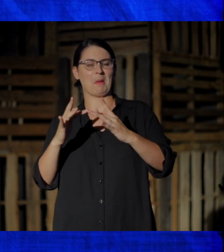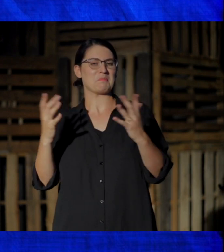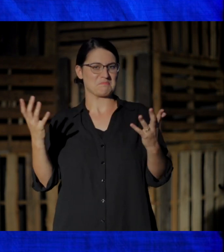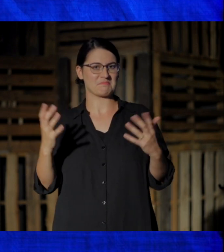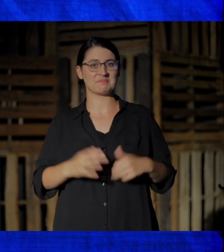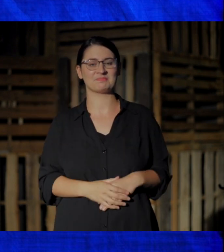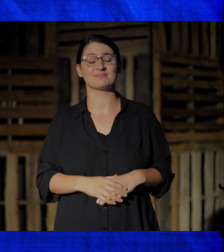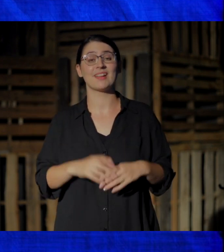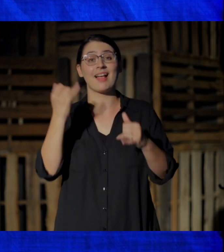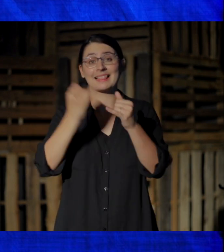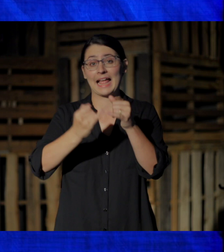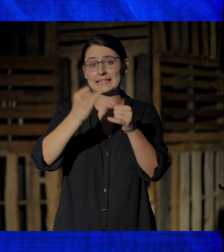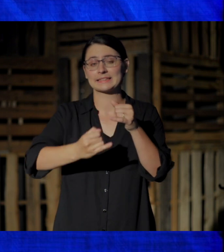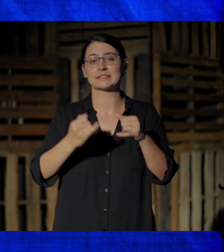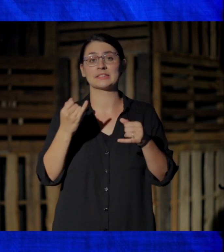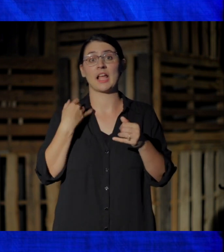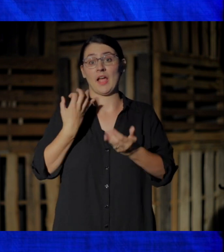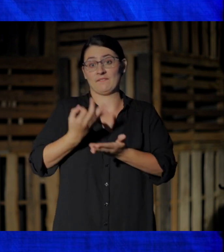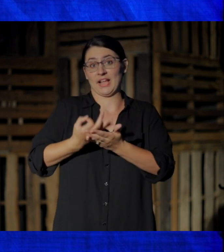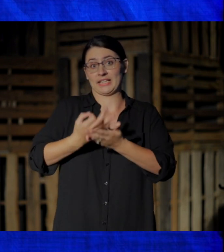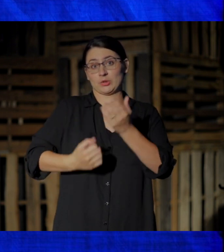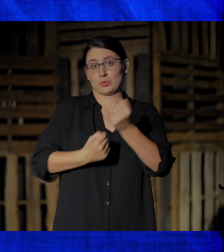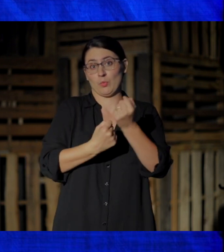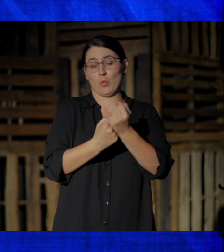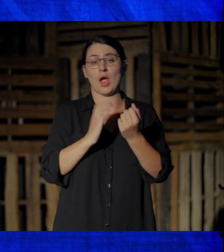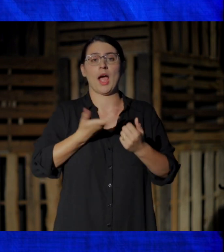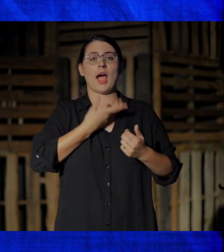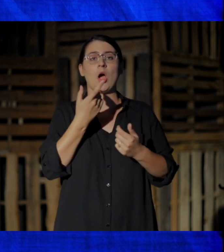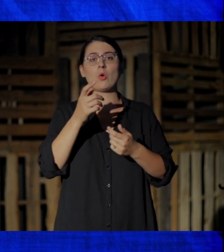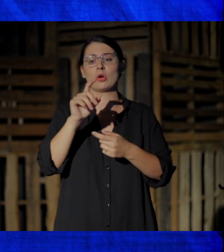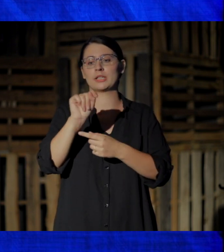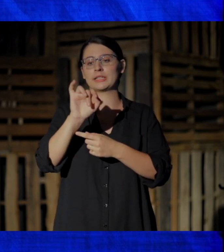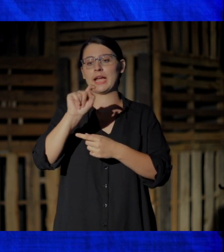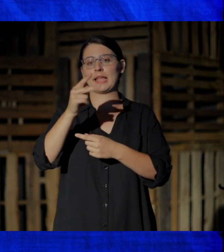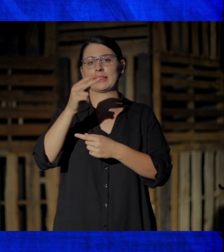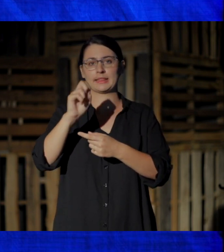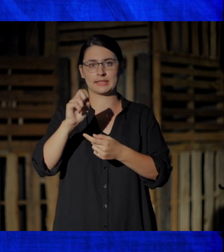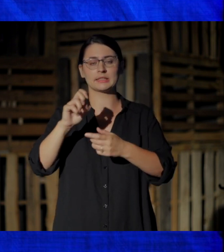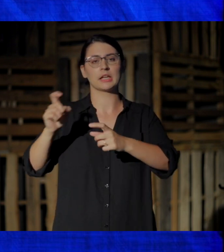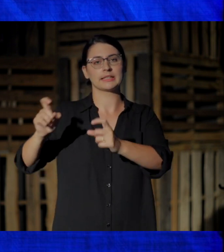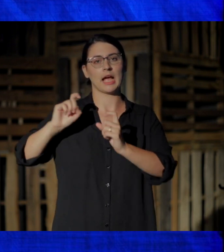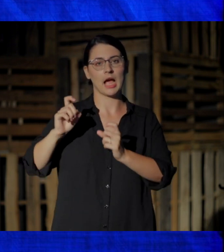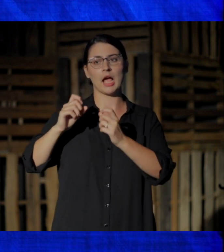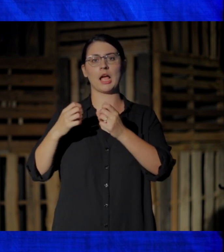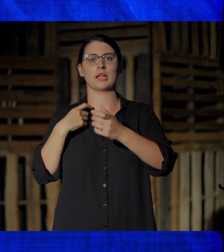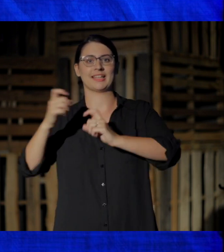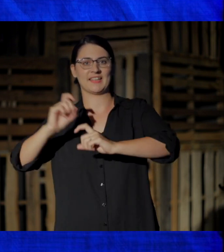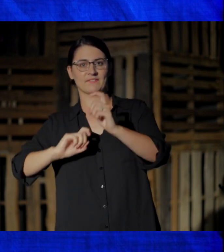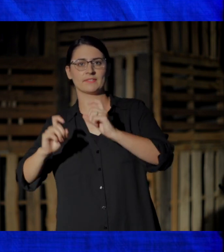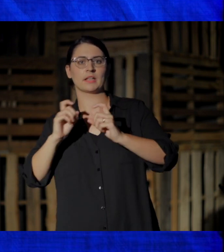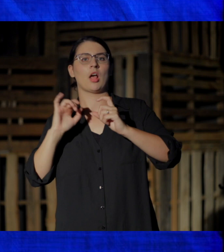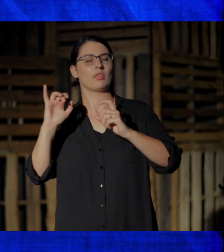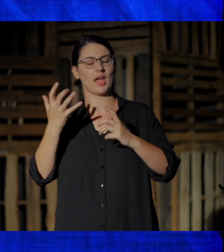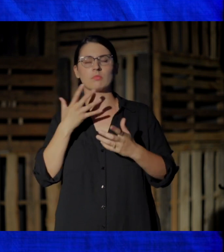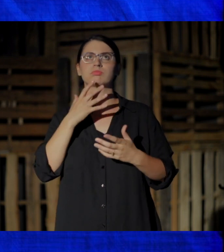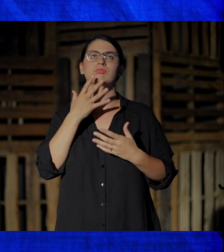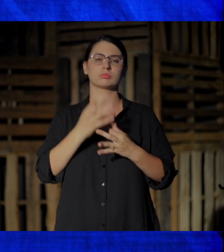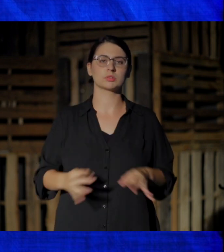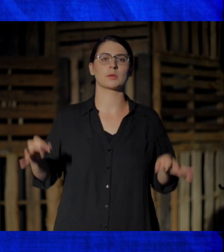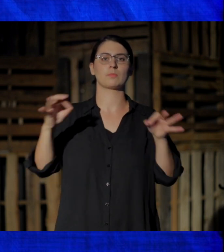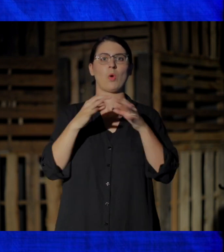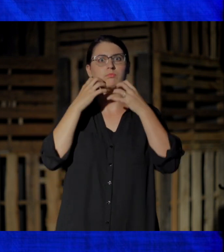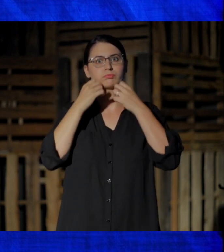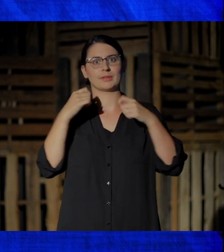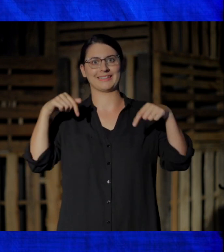thing, financial support. Our tithing and gifts are very important to maintain our ministries and to grow those ministries during a crazy,